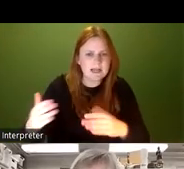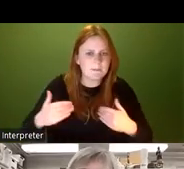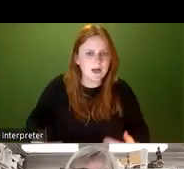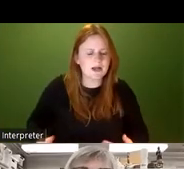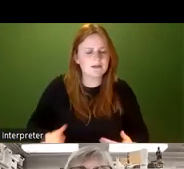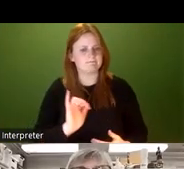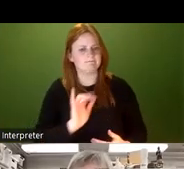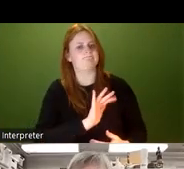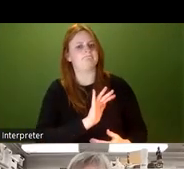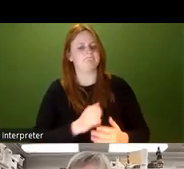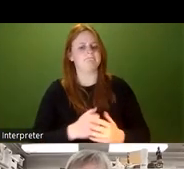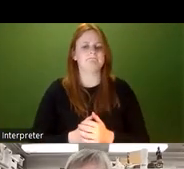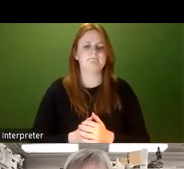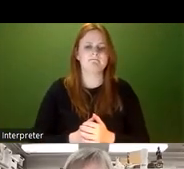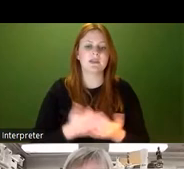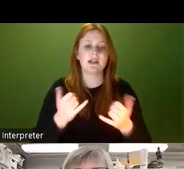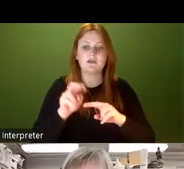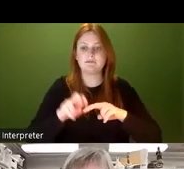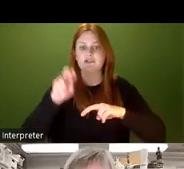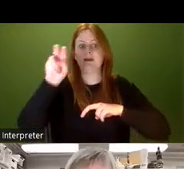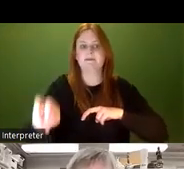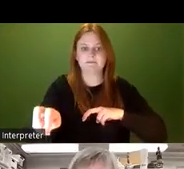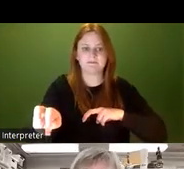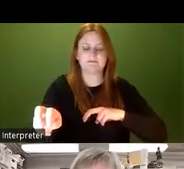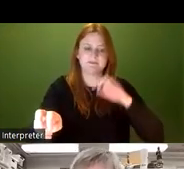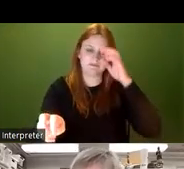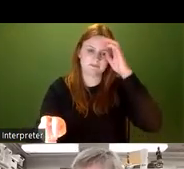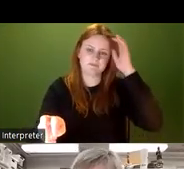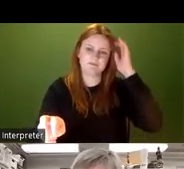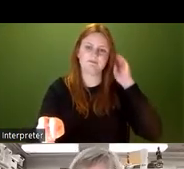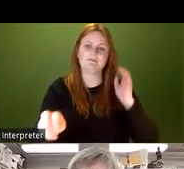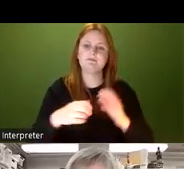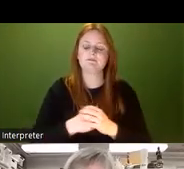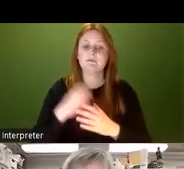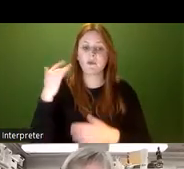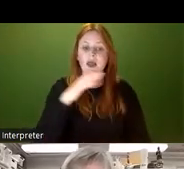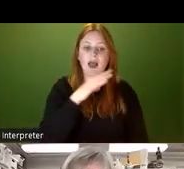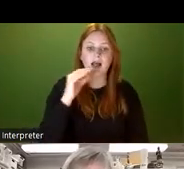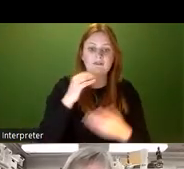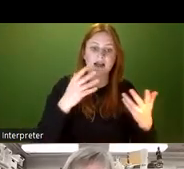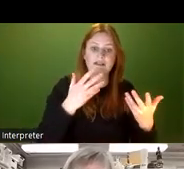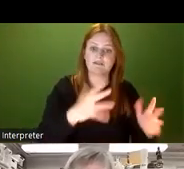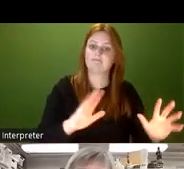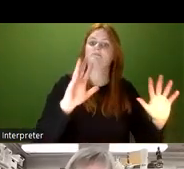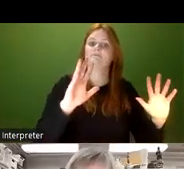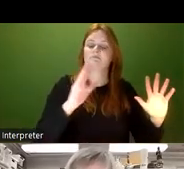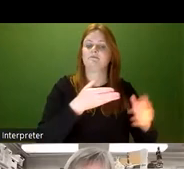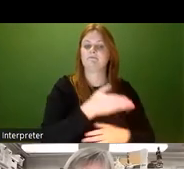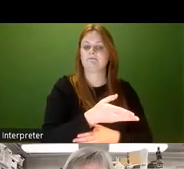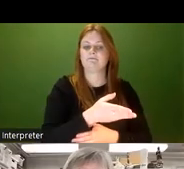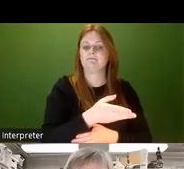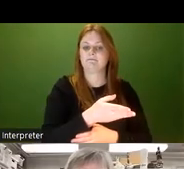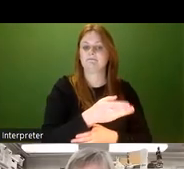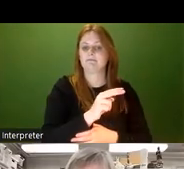ahead now, because after Halifax, and when I finished up at